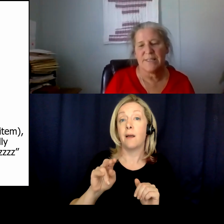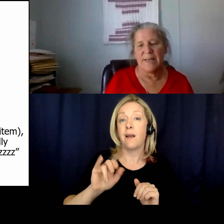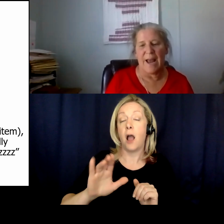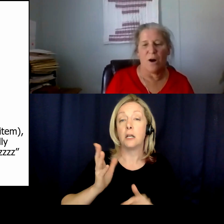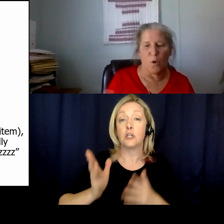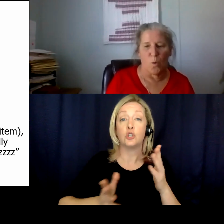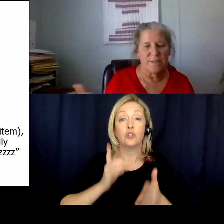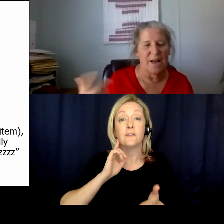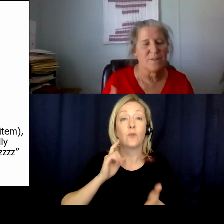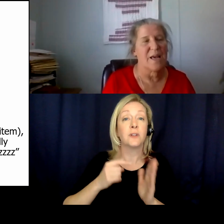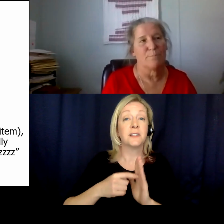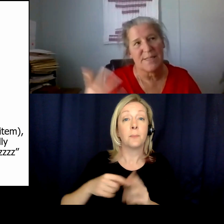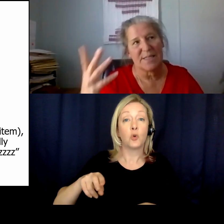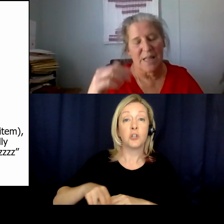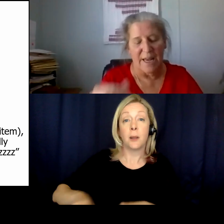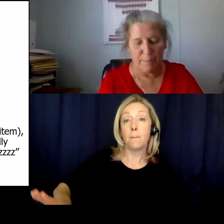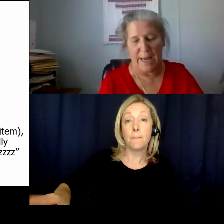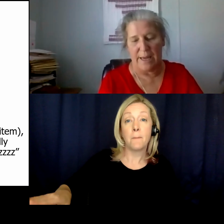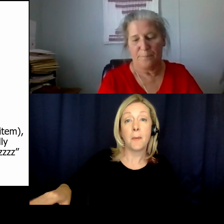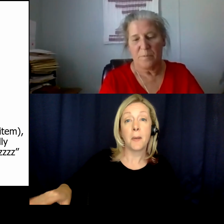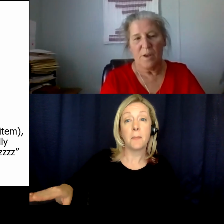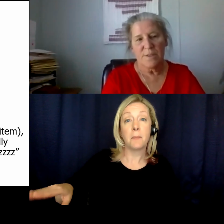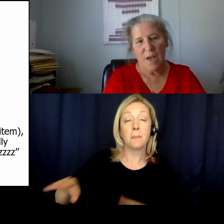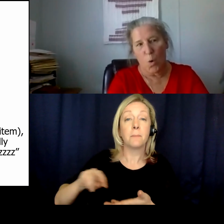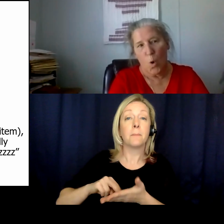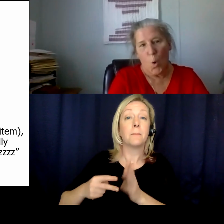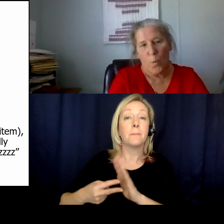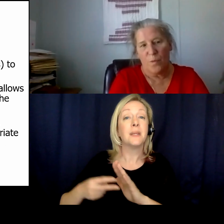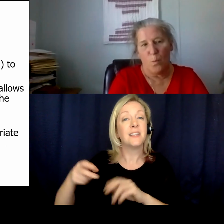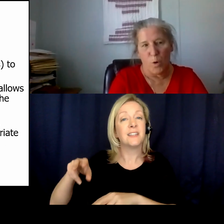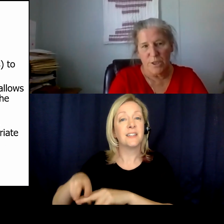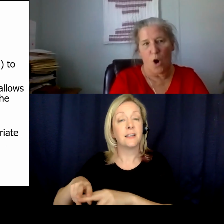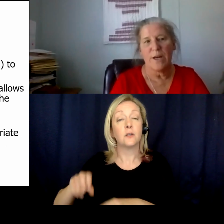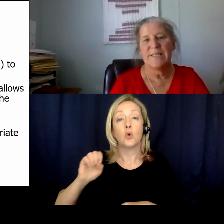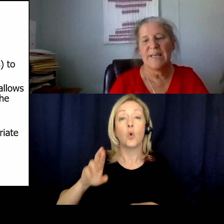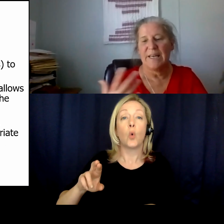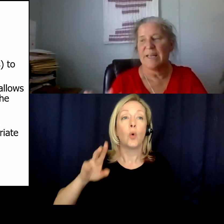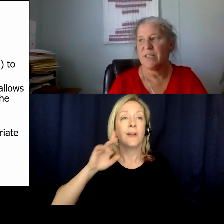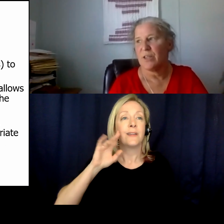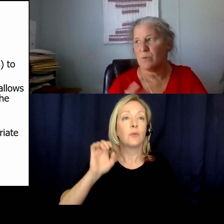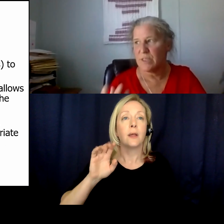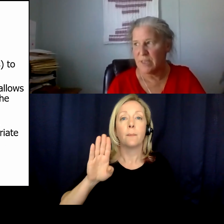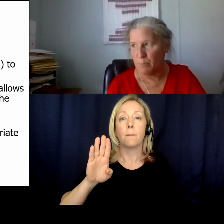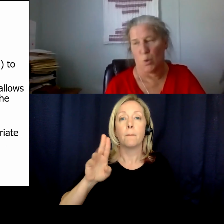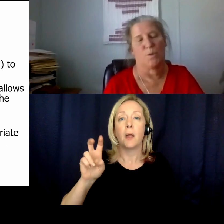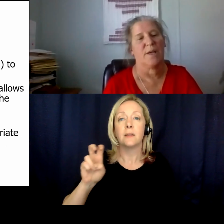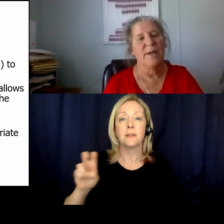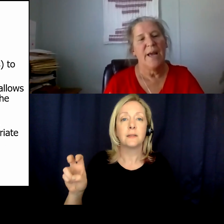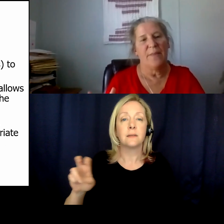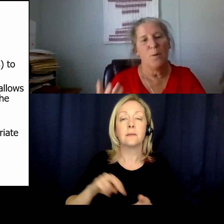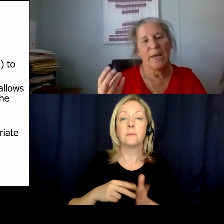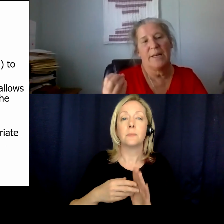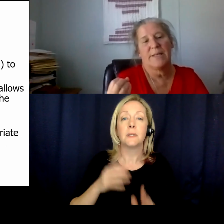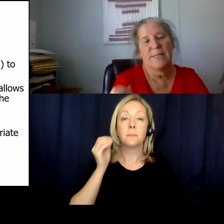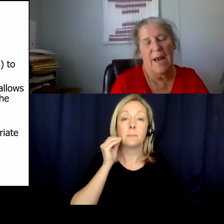say sit down, or sounds like bzz, like a bee. So we're starting to get into those symbols.